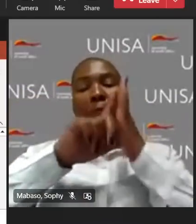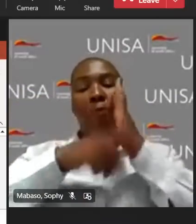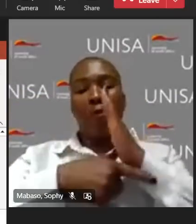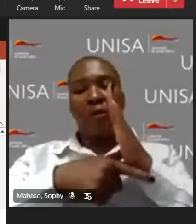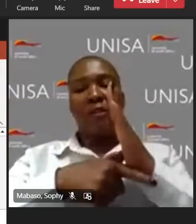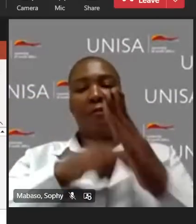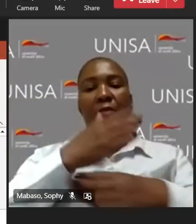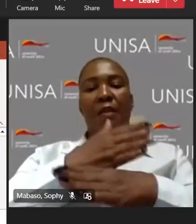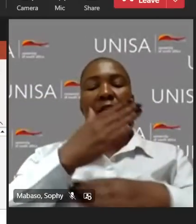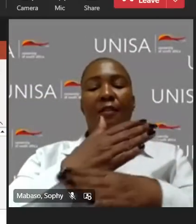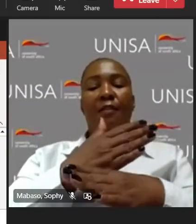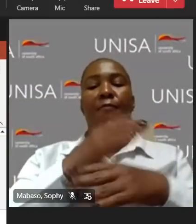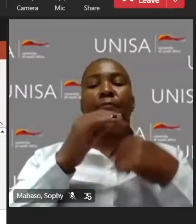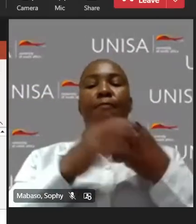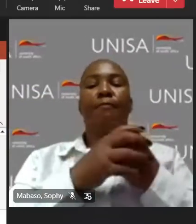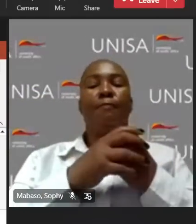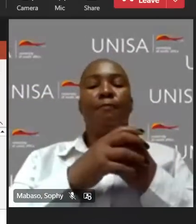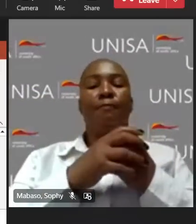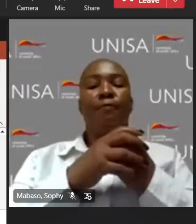discourse